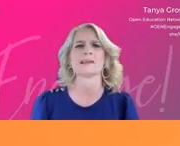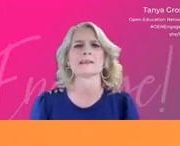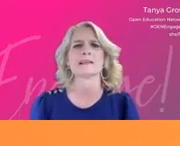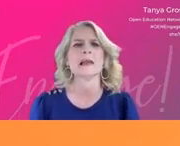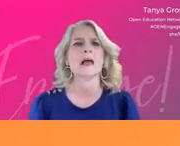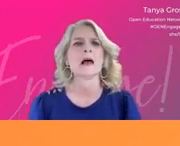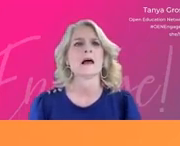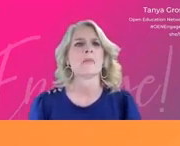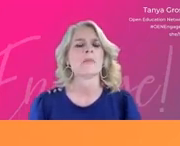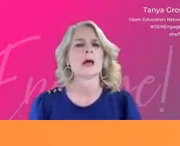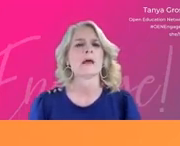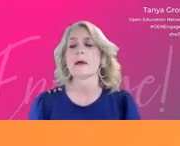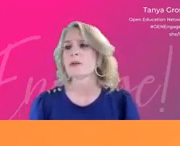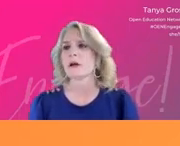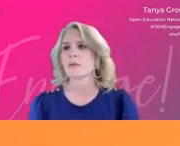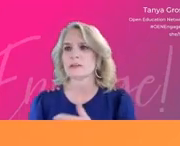handle this?